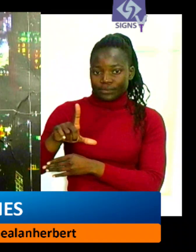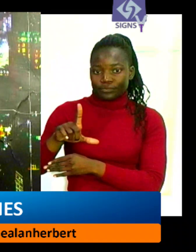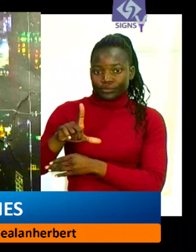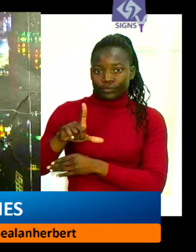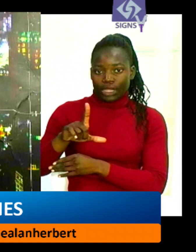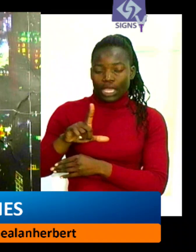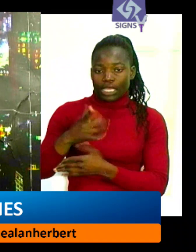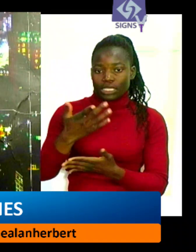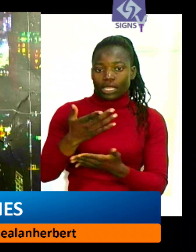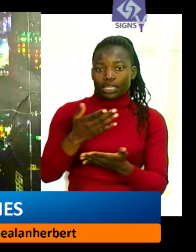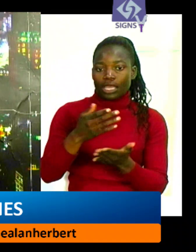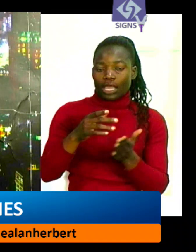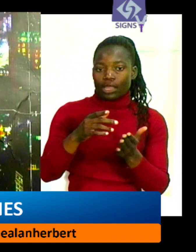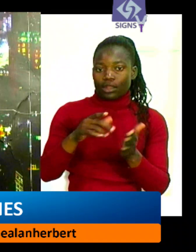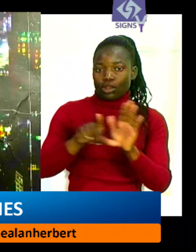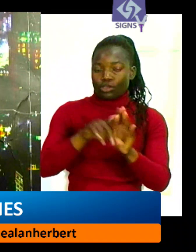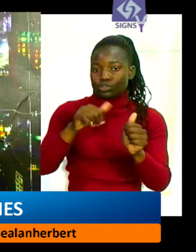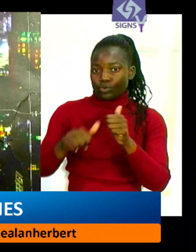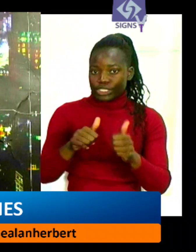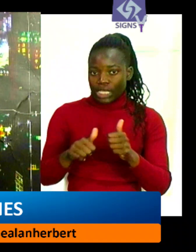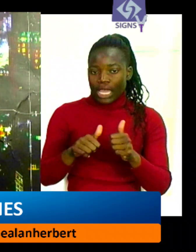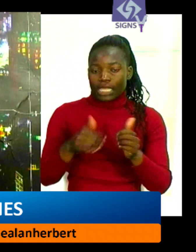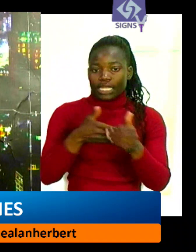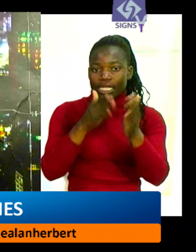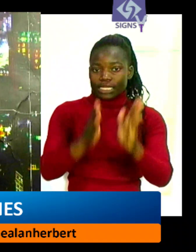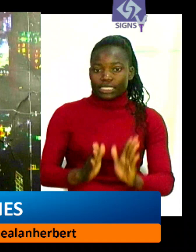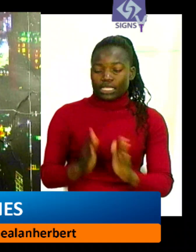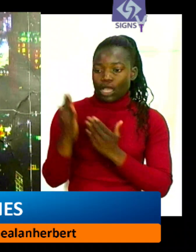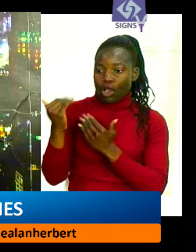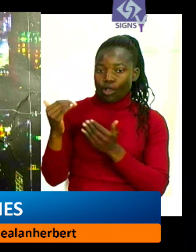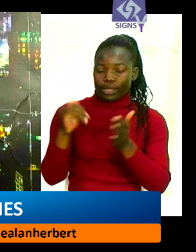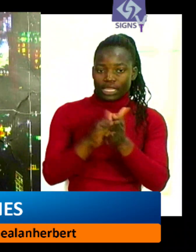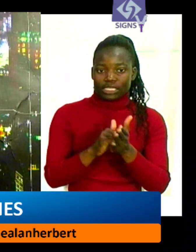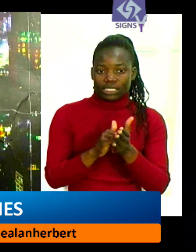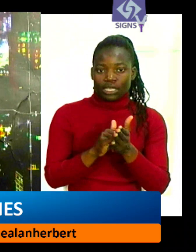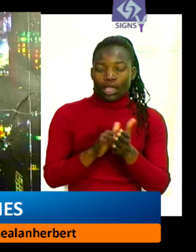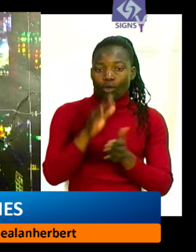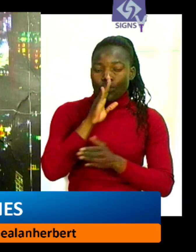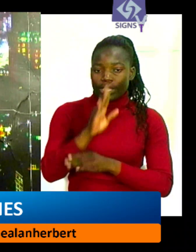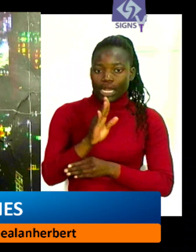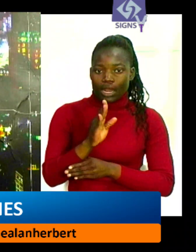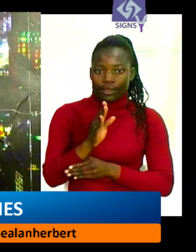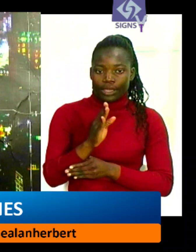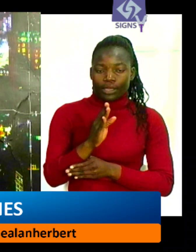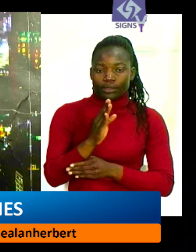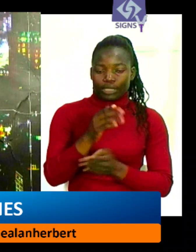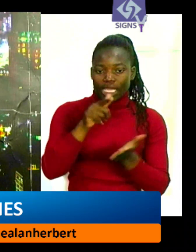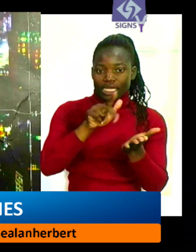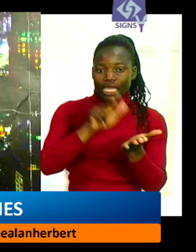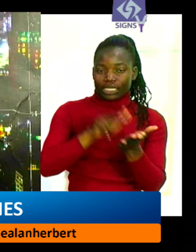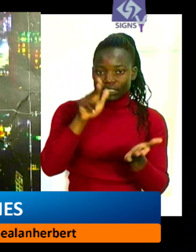participation. Now the bill is amongst a raft of pieces of legislation that the executive hopes will